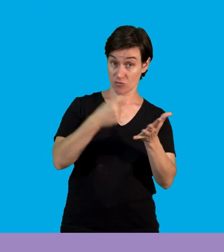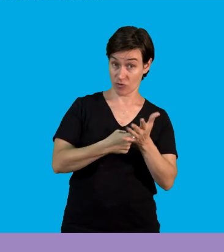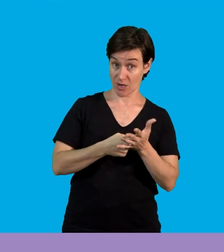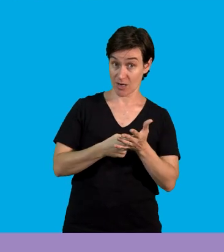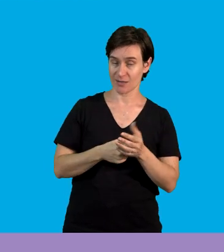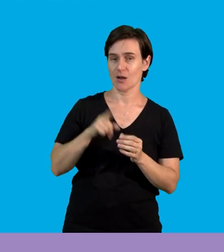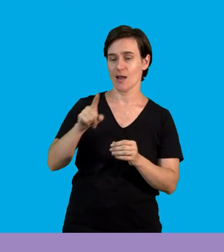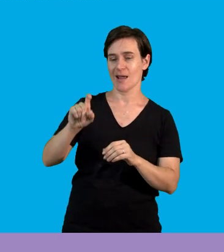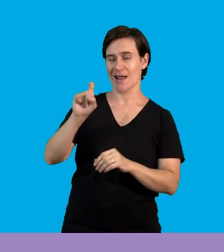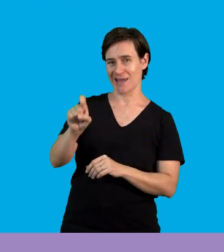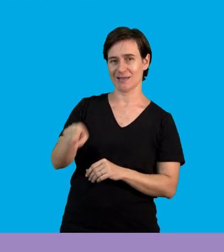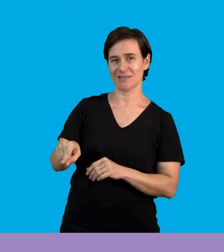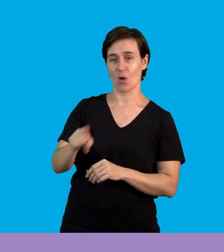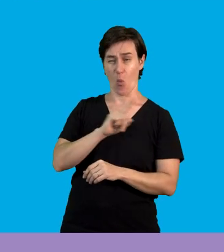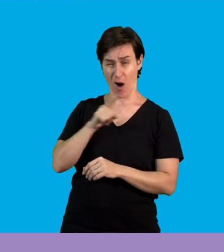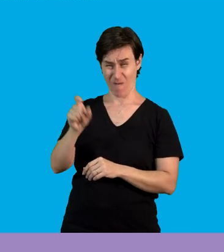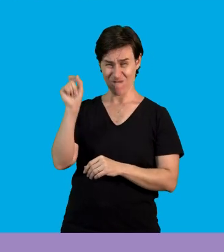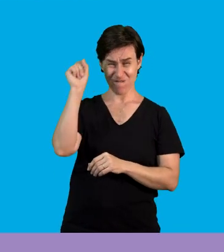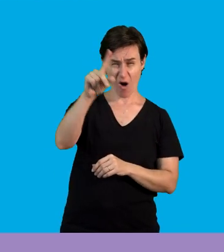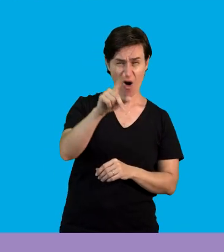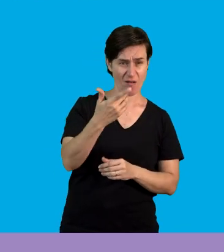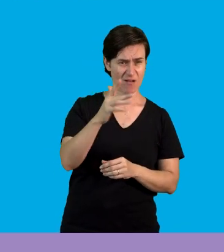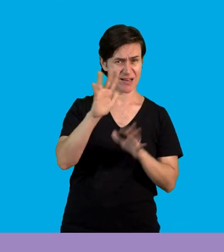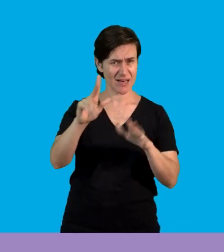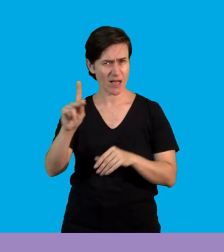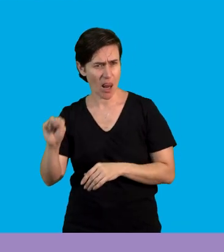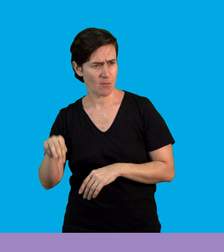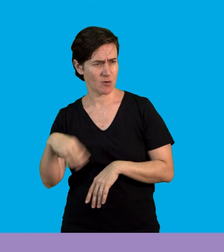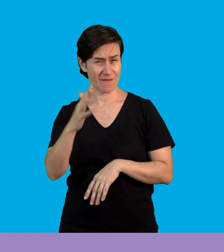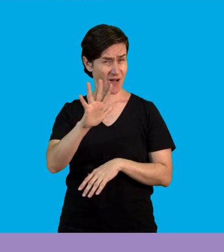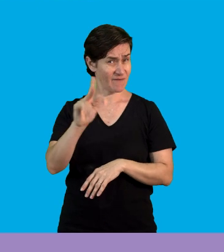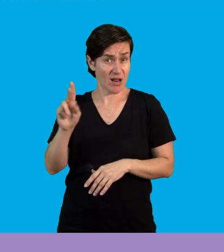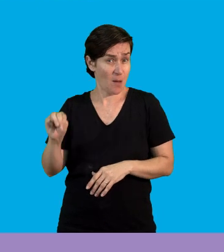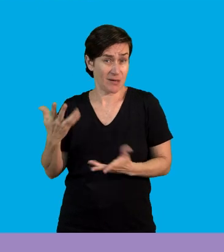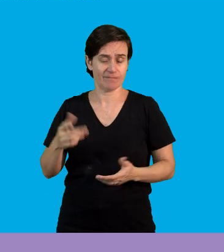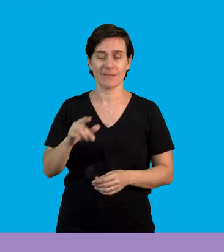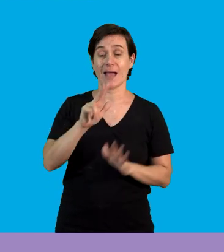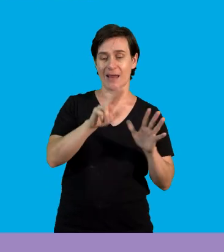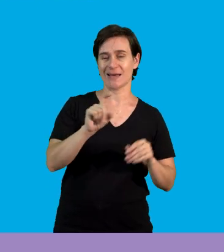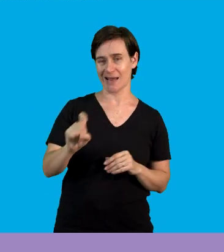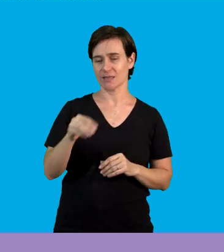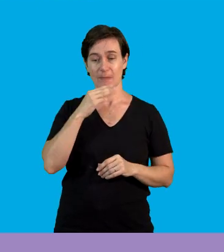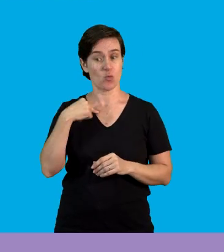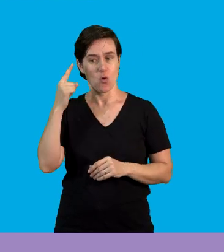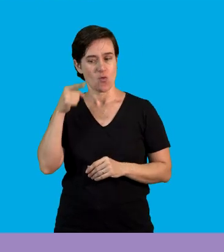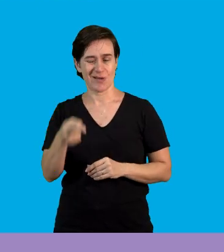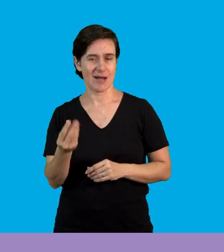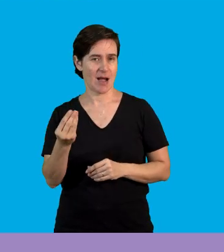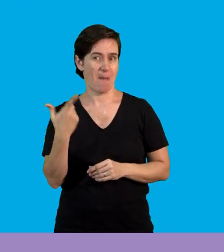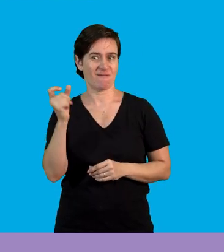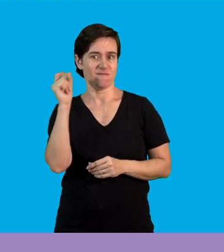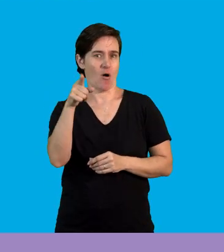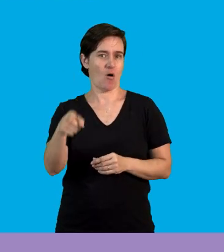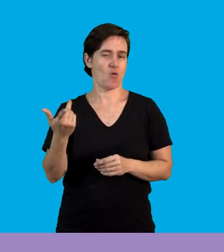is 8 rand, and we put X as a variable to say X will then represent the kilometers that you're going to